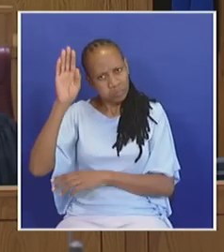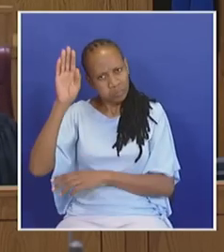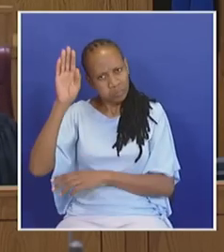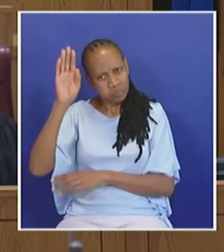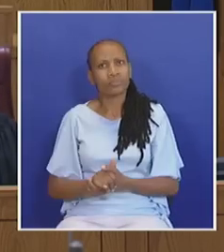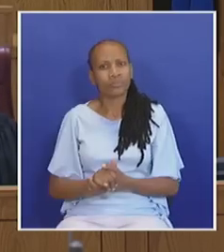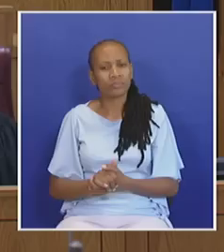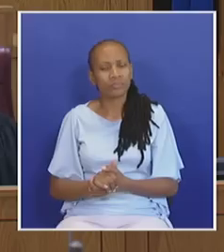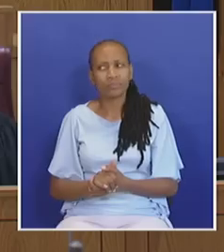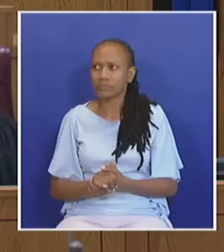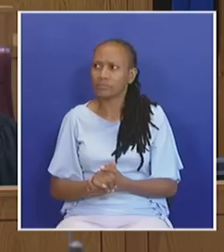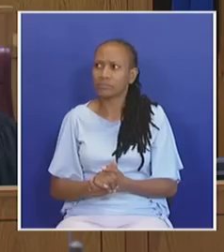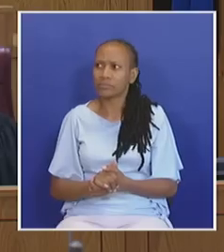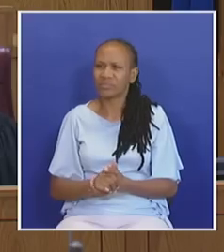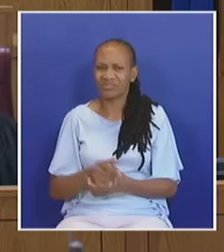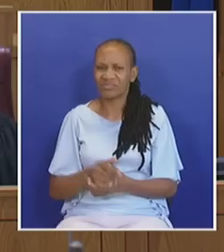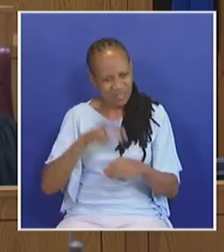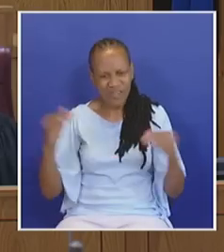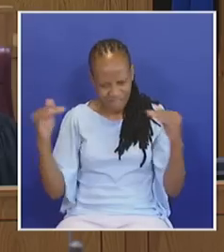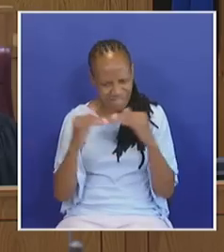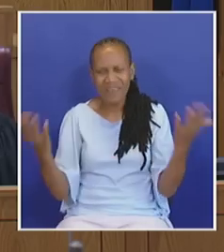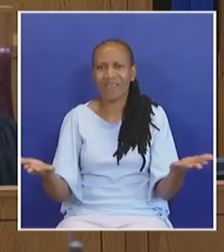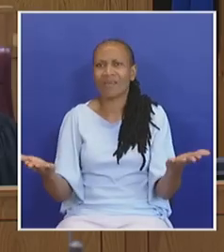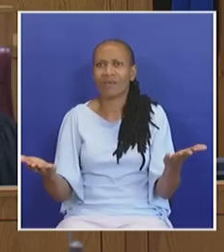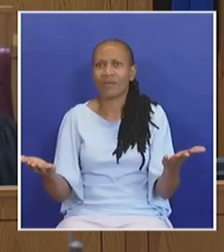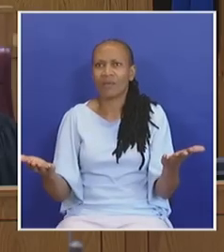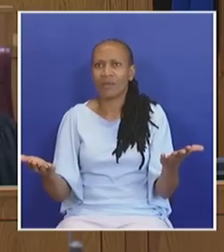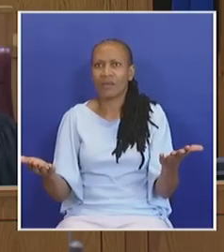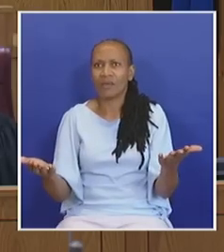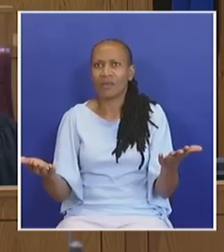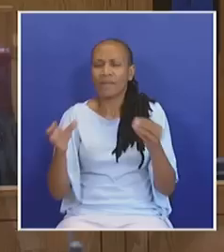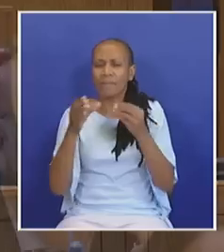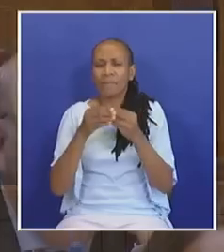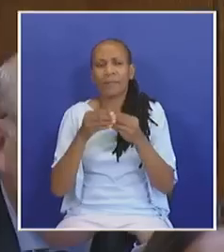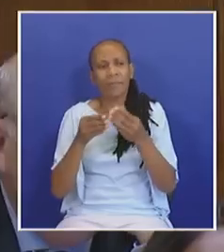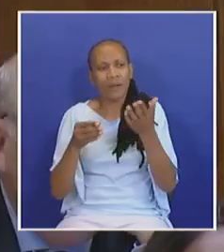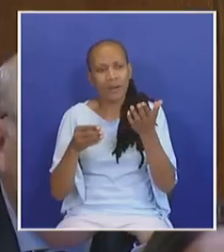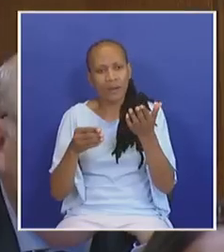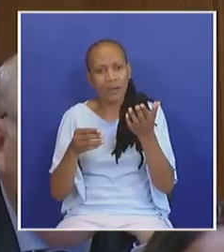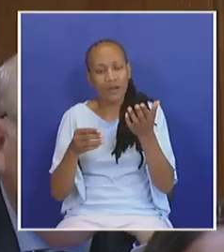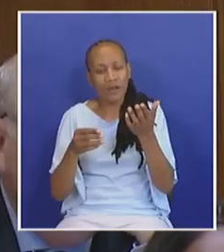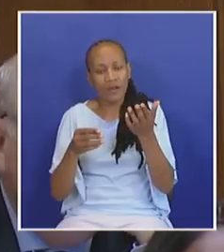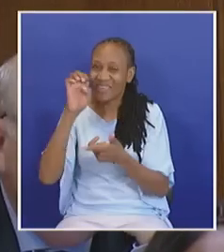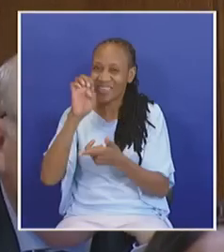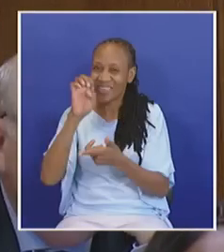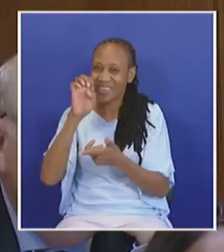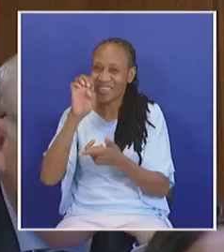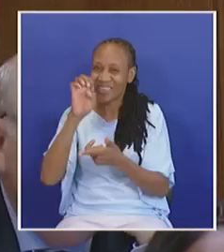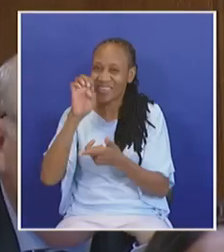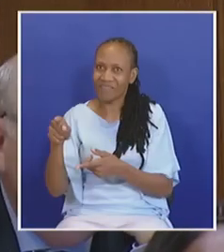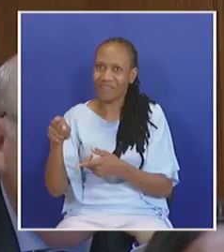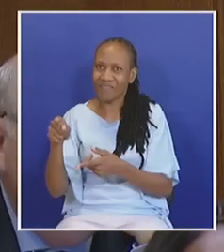of fairness here. The honorable member of the EFF was asked a